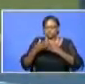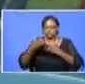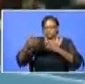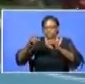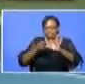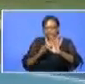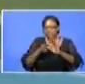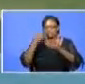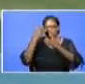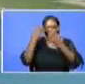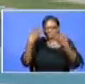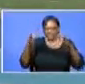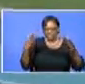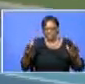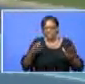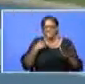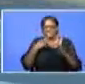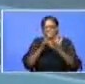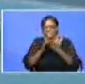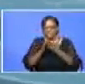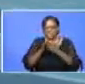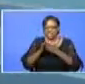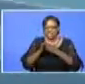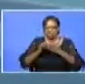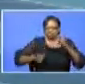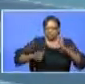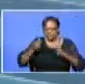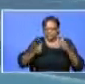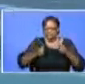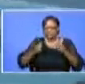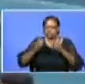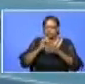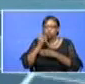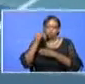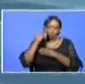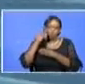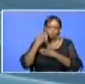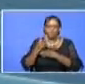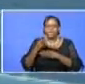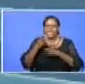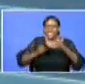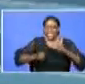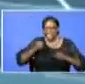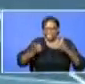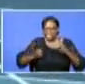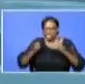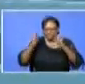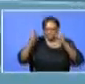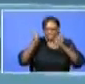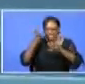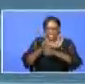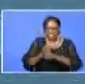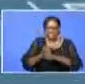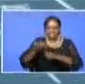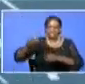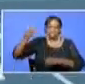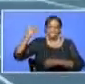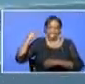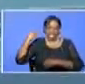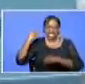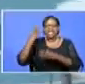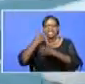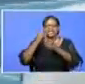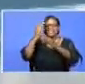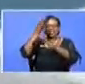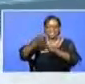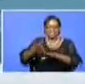finish. Fatigue began to set in nearing the home stretch. Curtis Mitchell mustering up energy coming from behind to take the lead, capturing